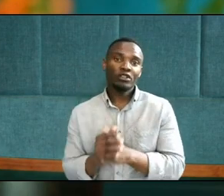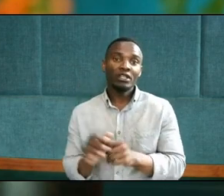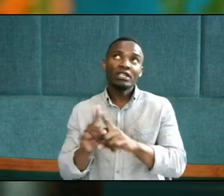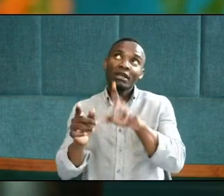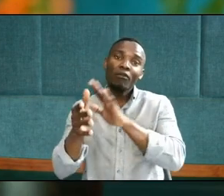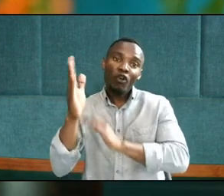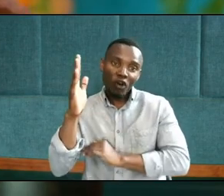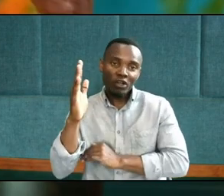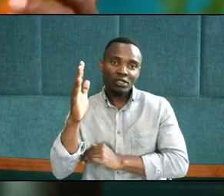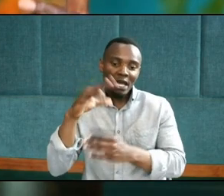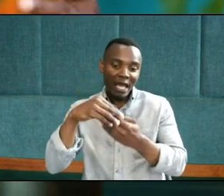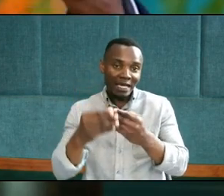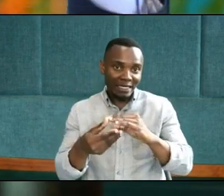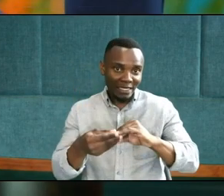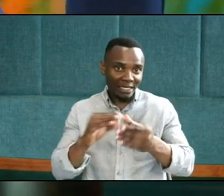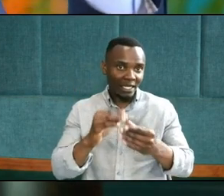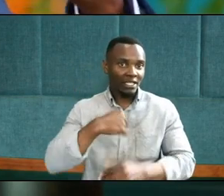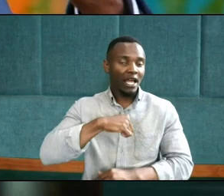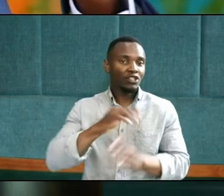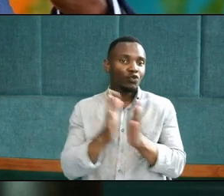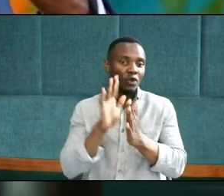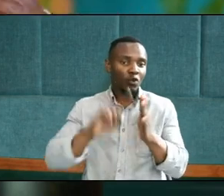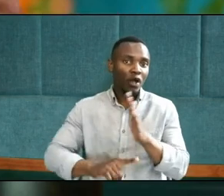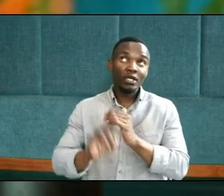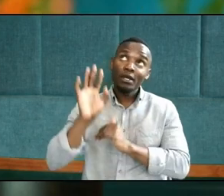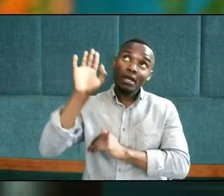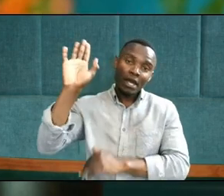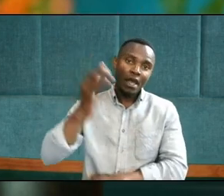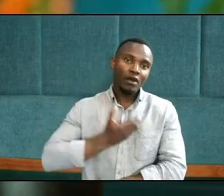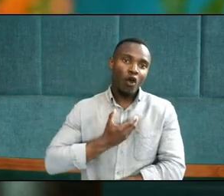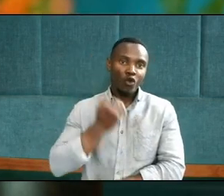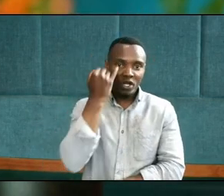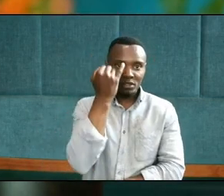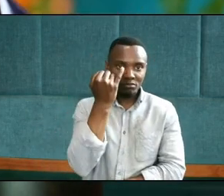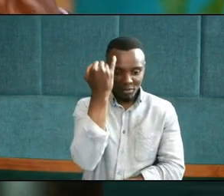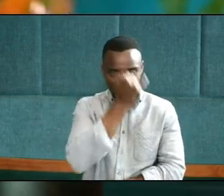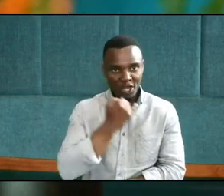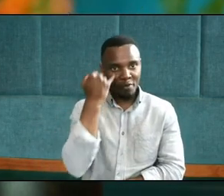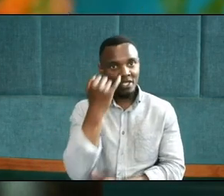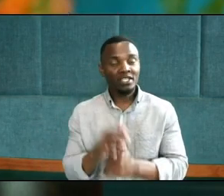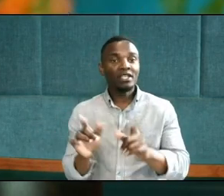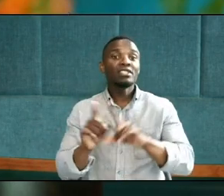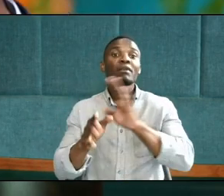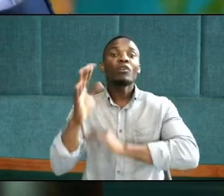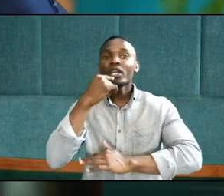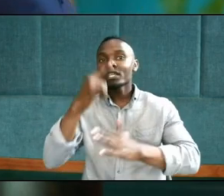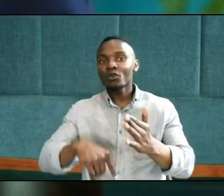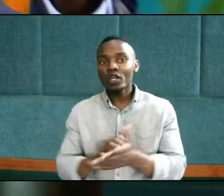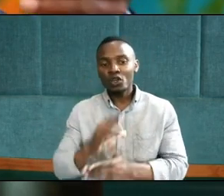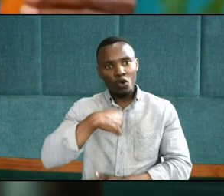image. When he was creating us, in Genesis 1:26, there he says, and God said, let us make man in